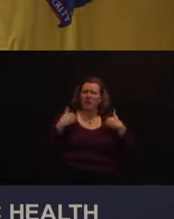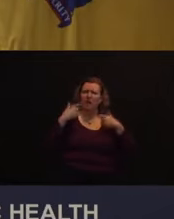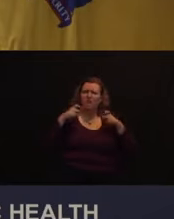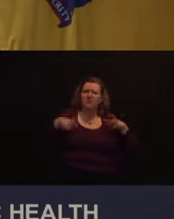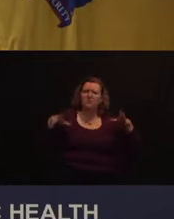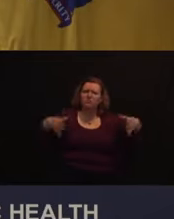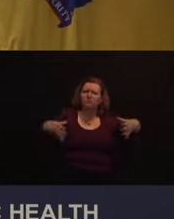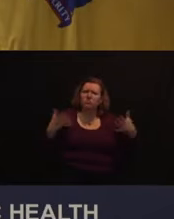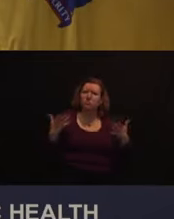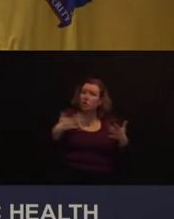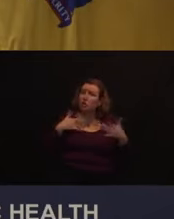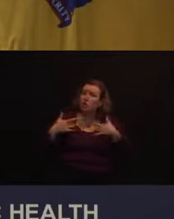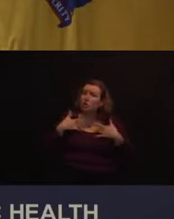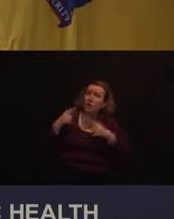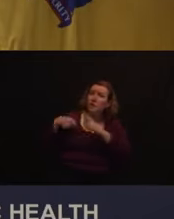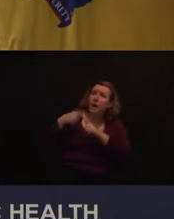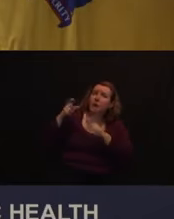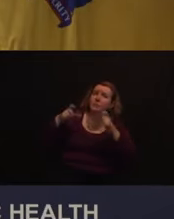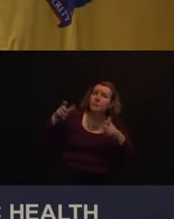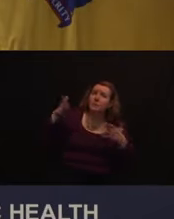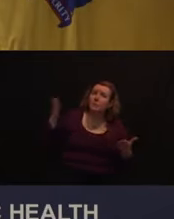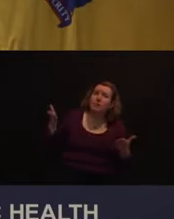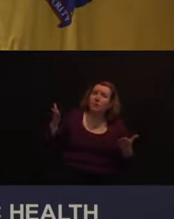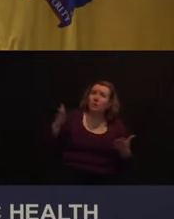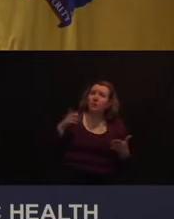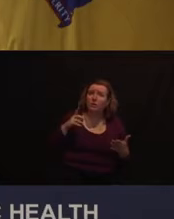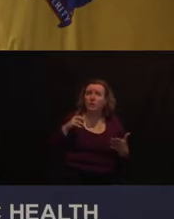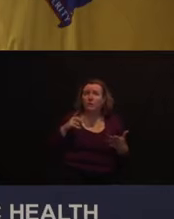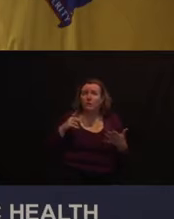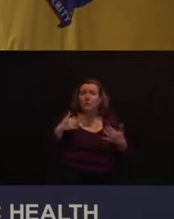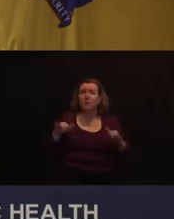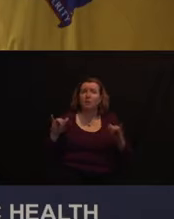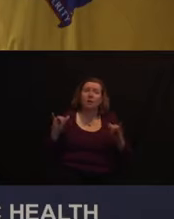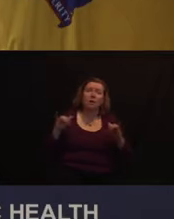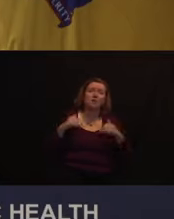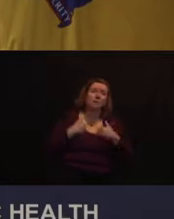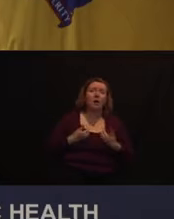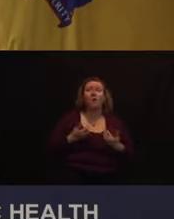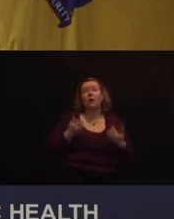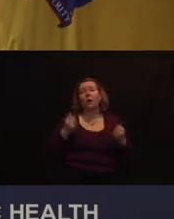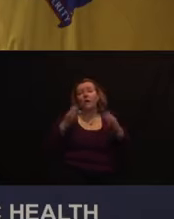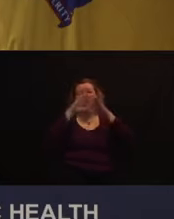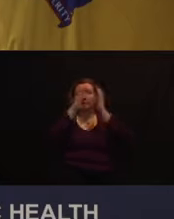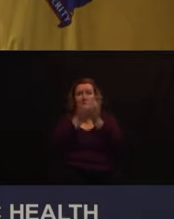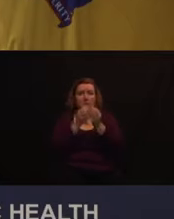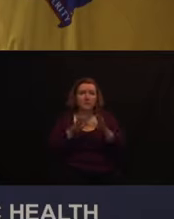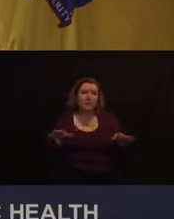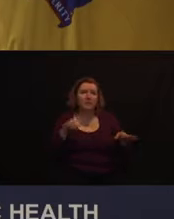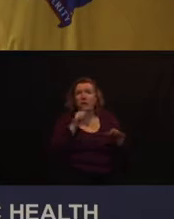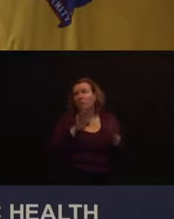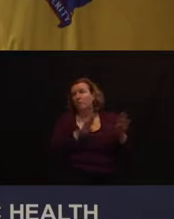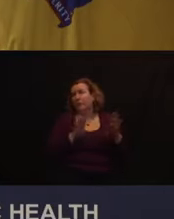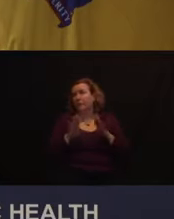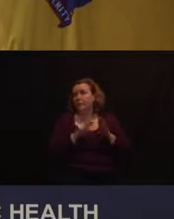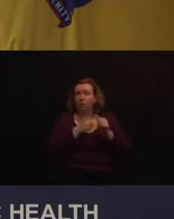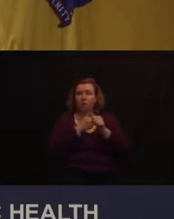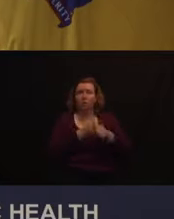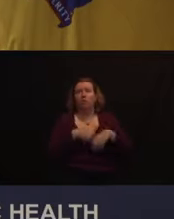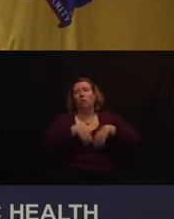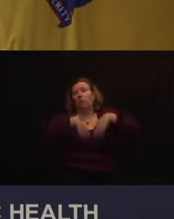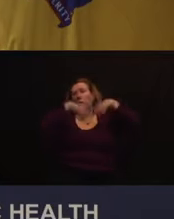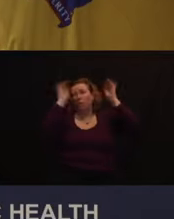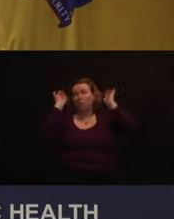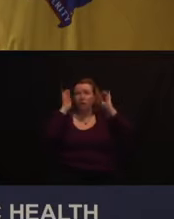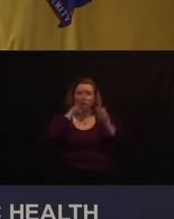people, Governor, may be fed up and tired of dealing with the pandemic and they just won't behave appropriately? In your comments about